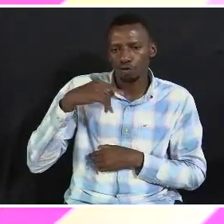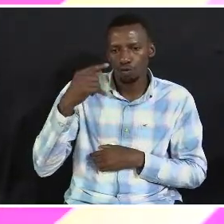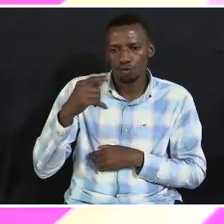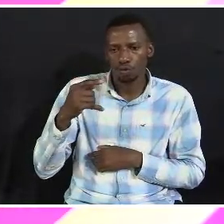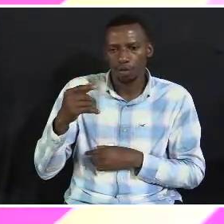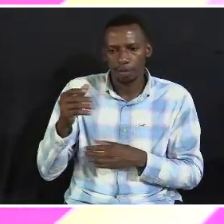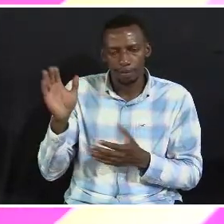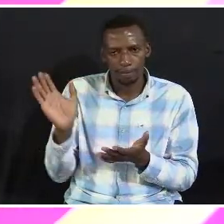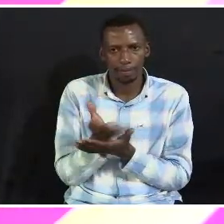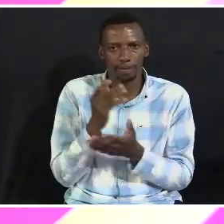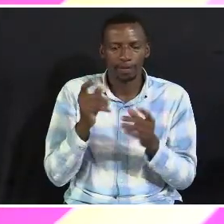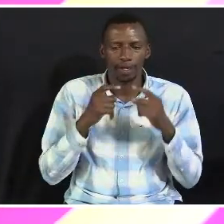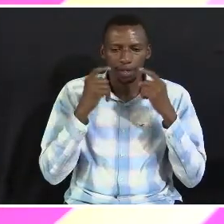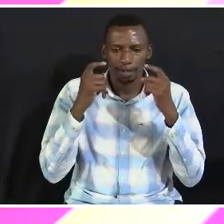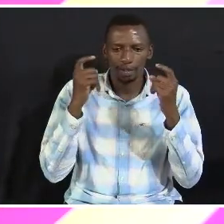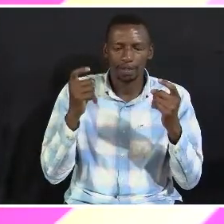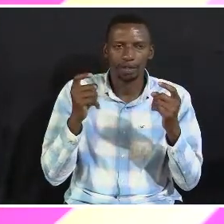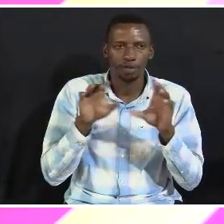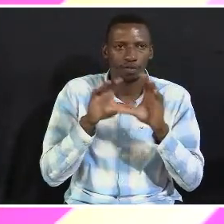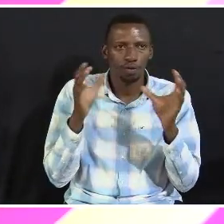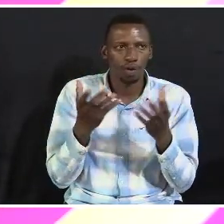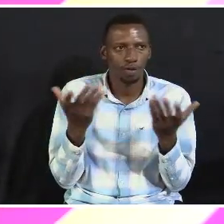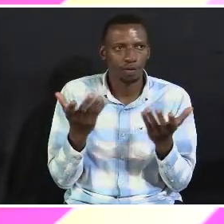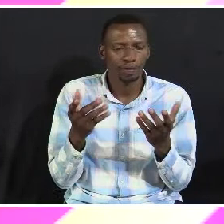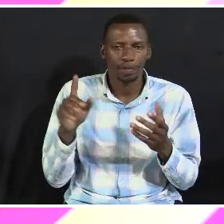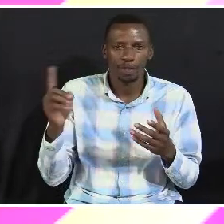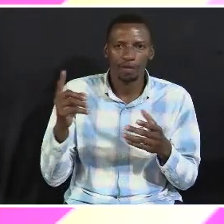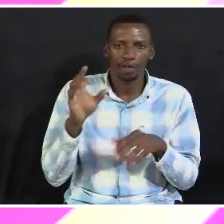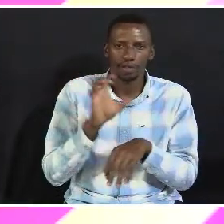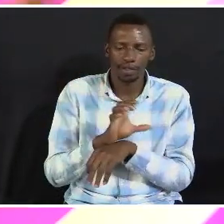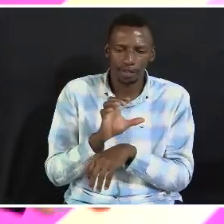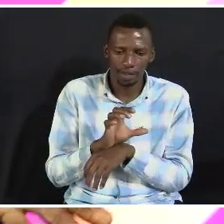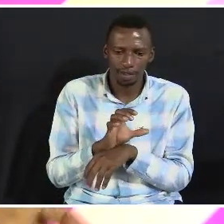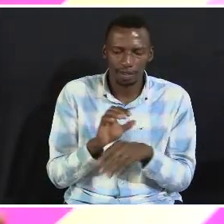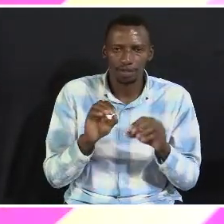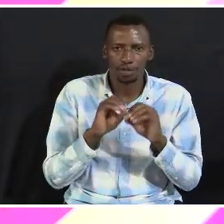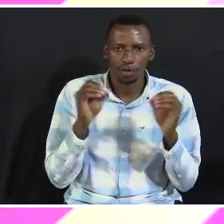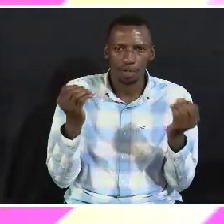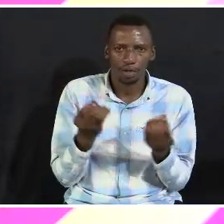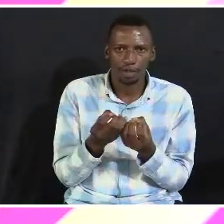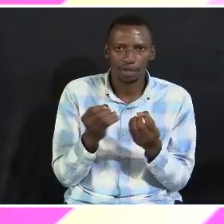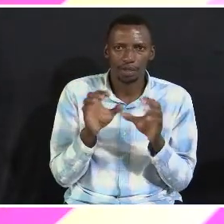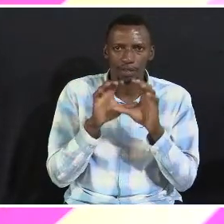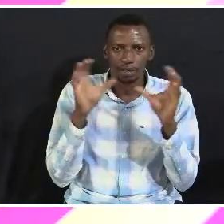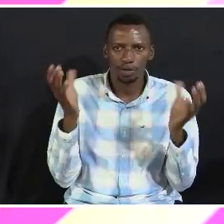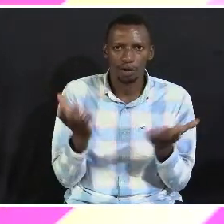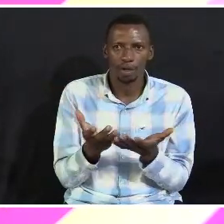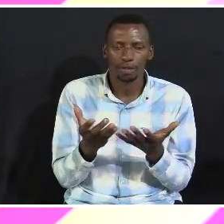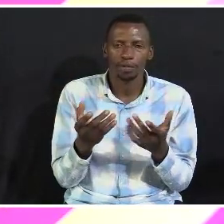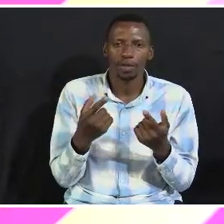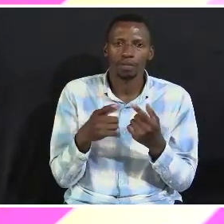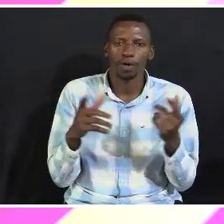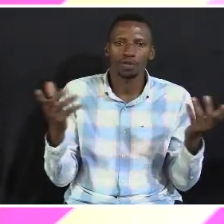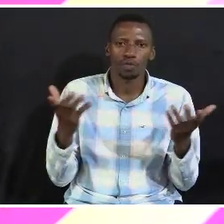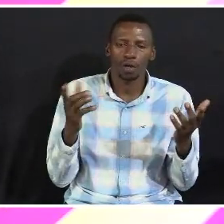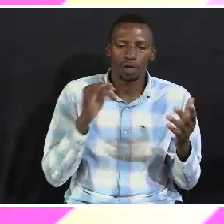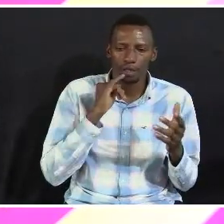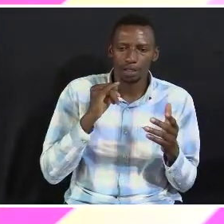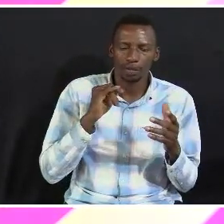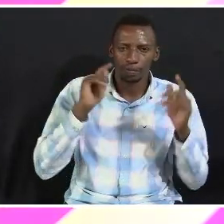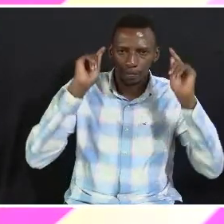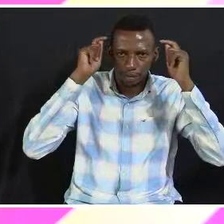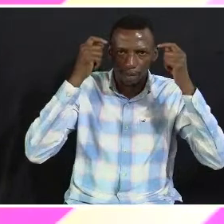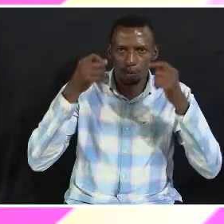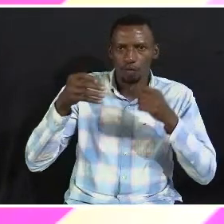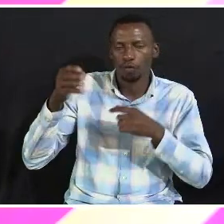world? We post the best church organization system in the world, but where is the Lamb of God who takes